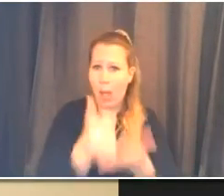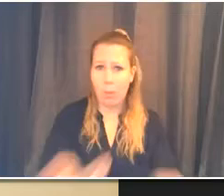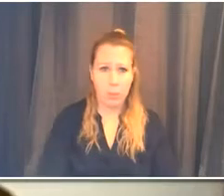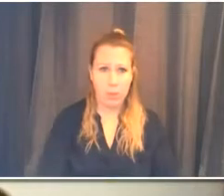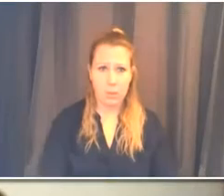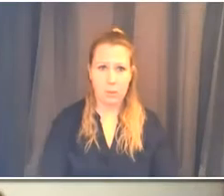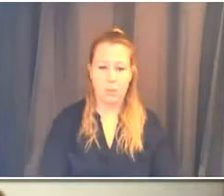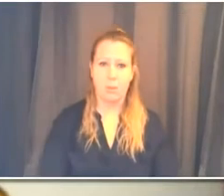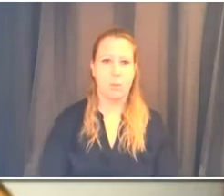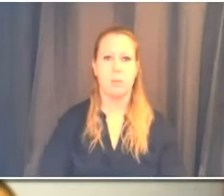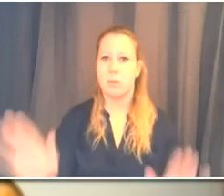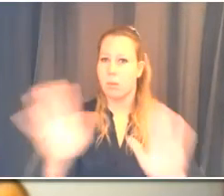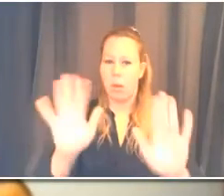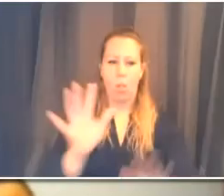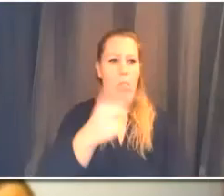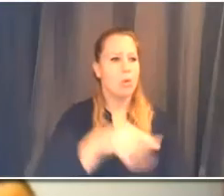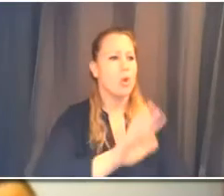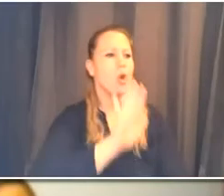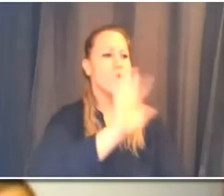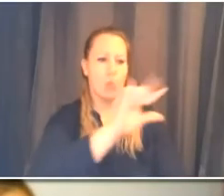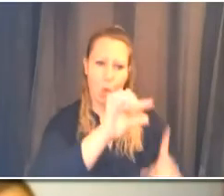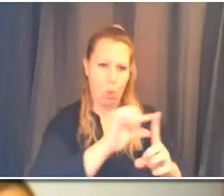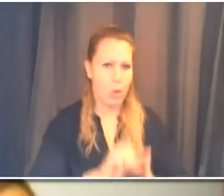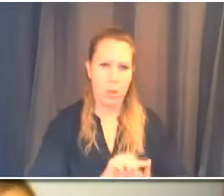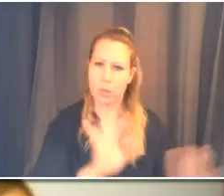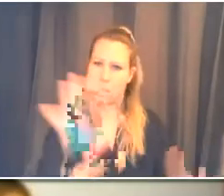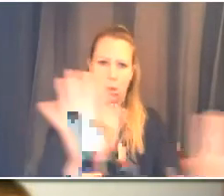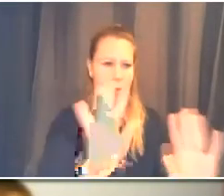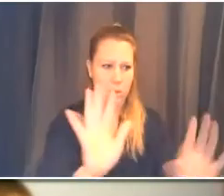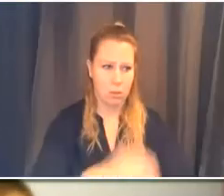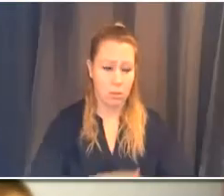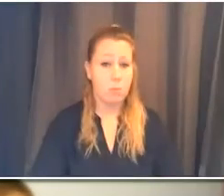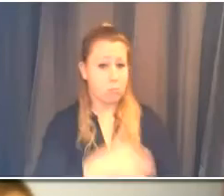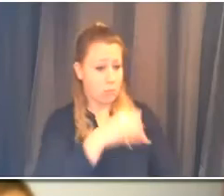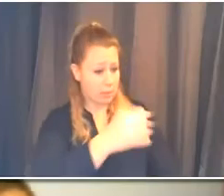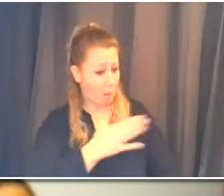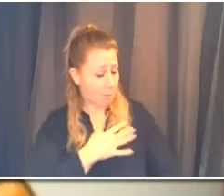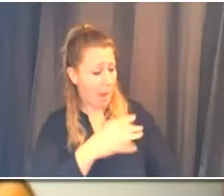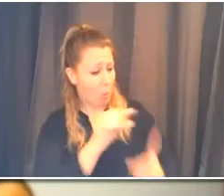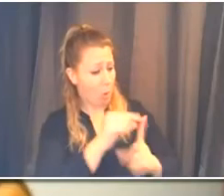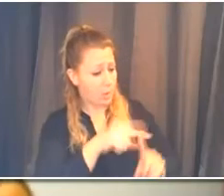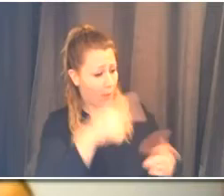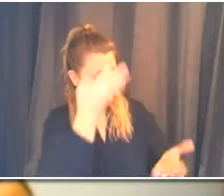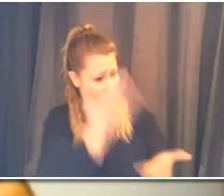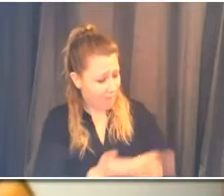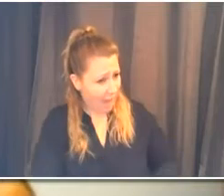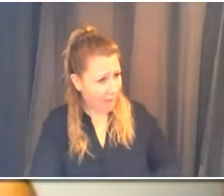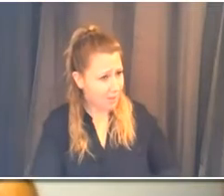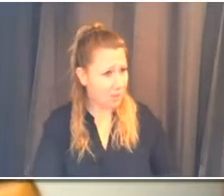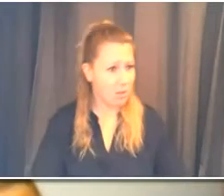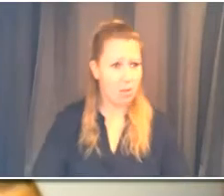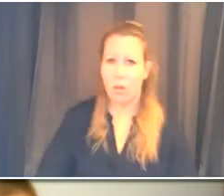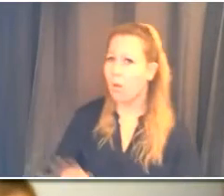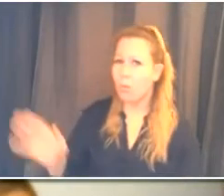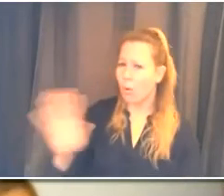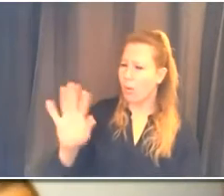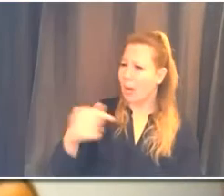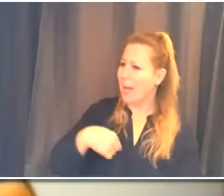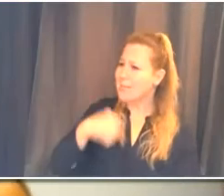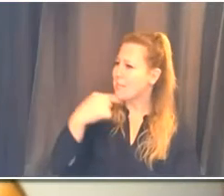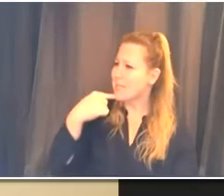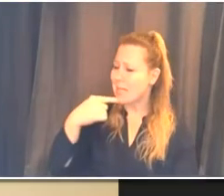excuse me I'm speaking so the chief is answered your questions you keep repeating the same question and Mis and misinterpreting her